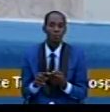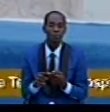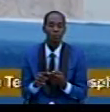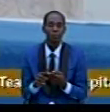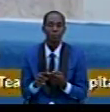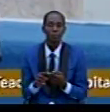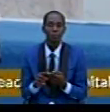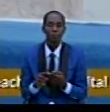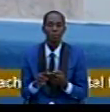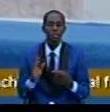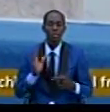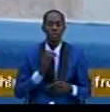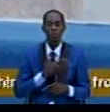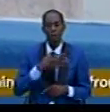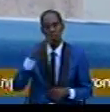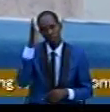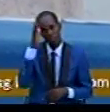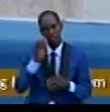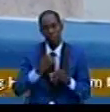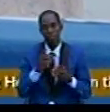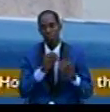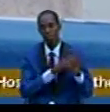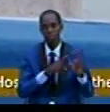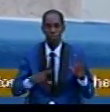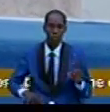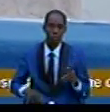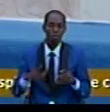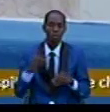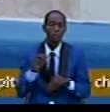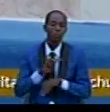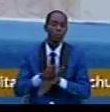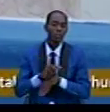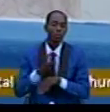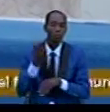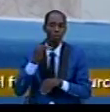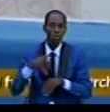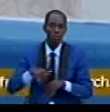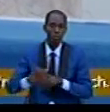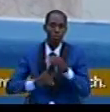our father, the Lord, the message was going on,